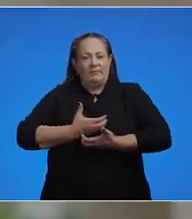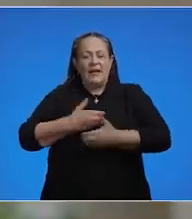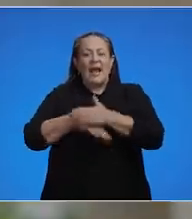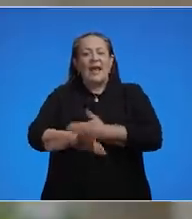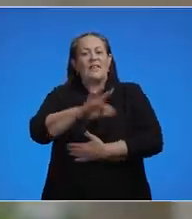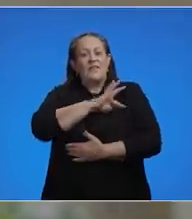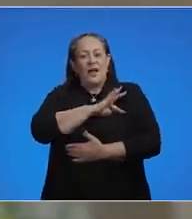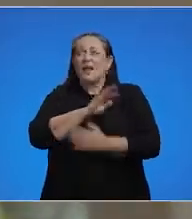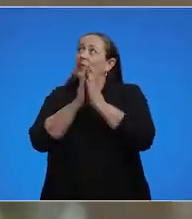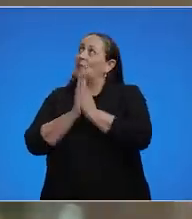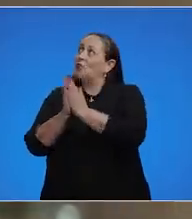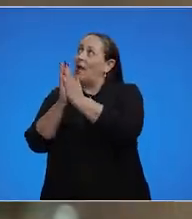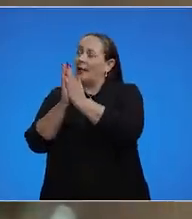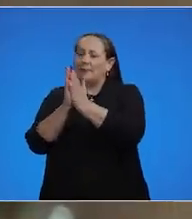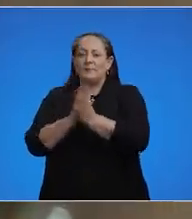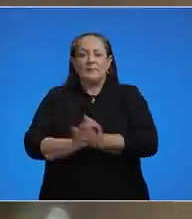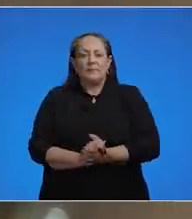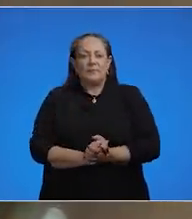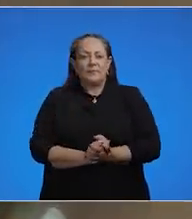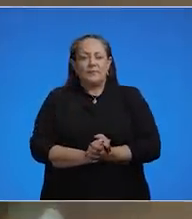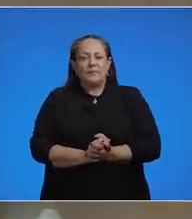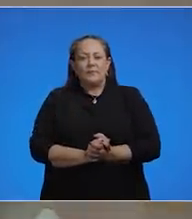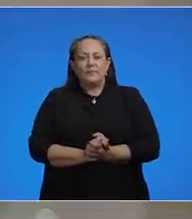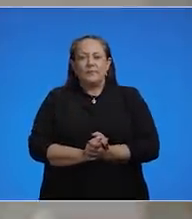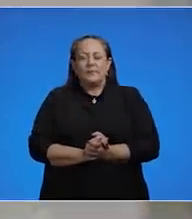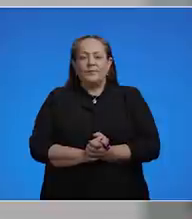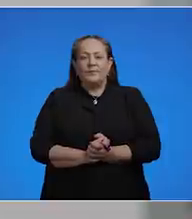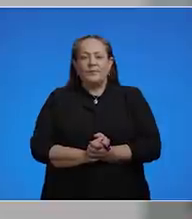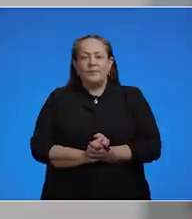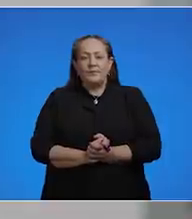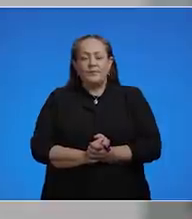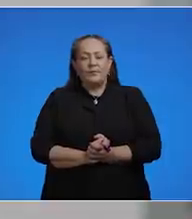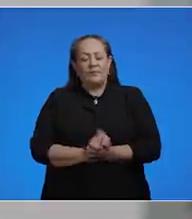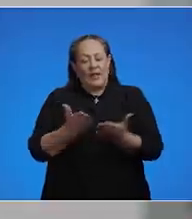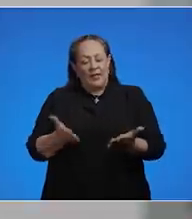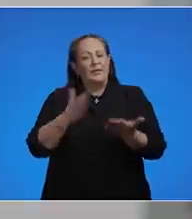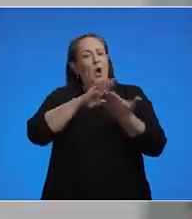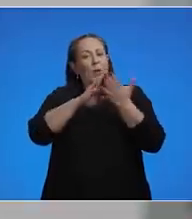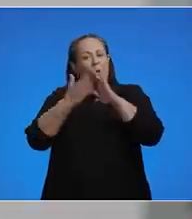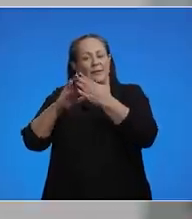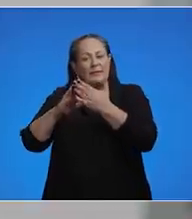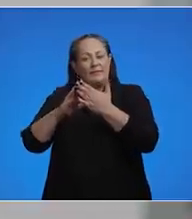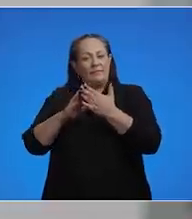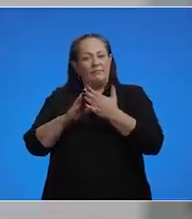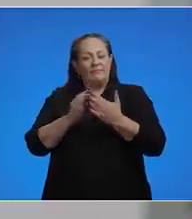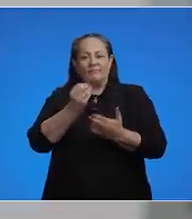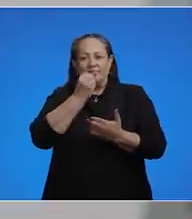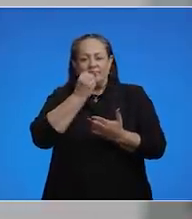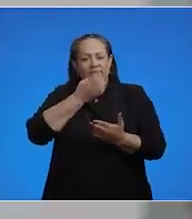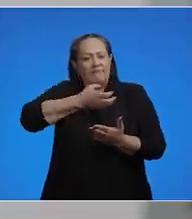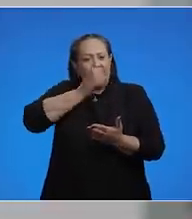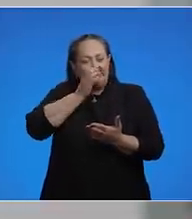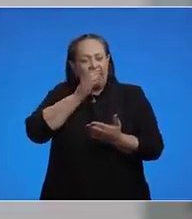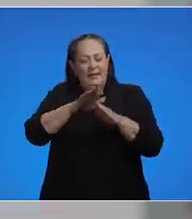In faith we pray. Lord, hear our prayer. That this community, nourished at the Eucharistic